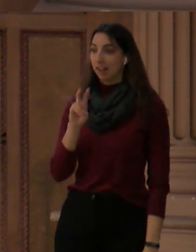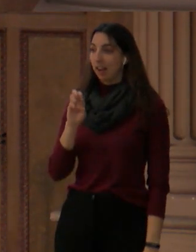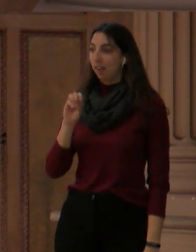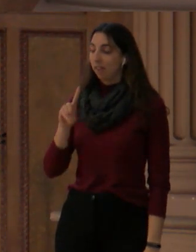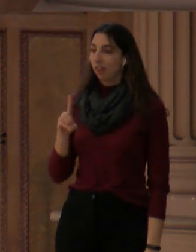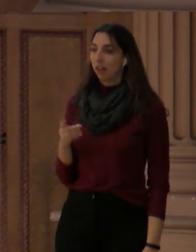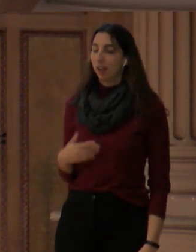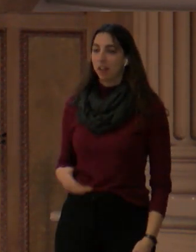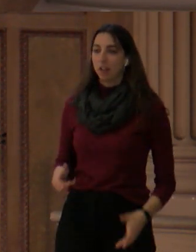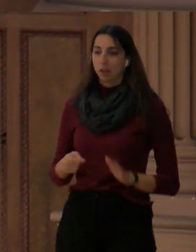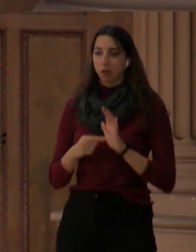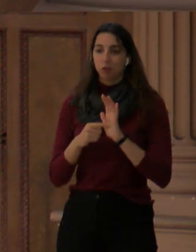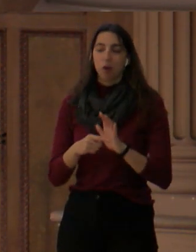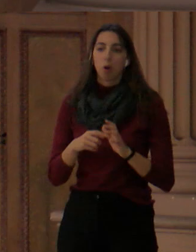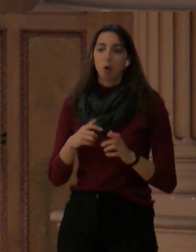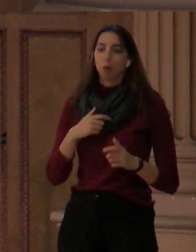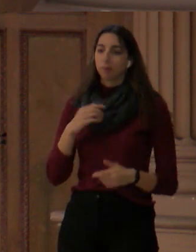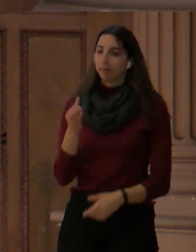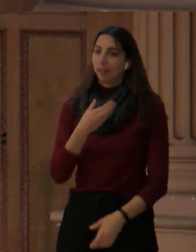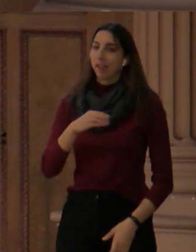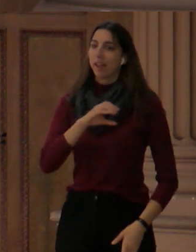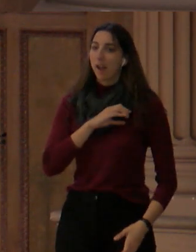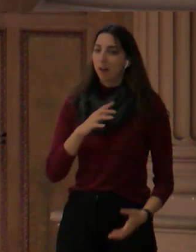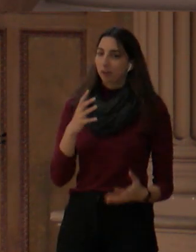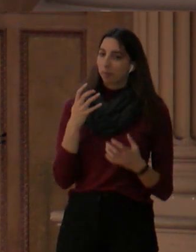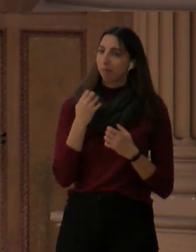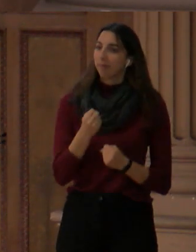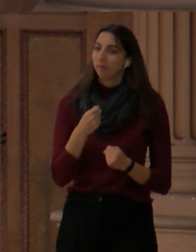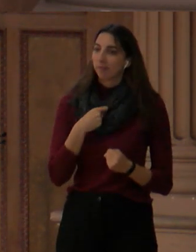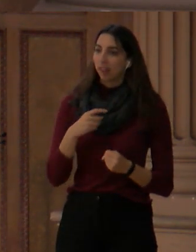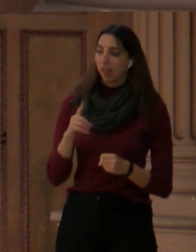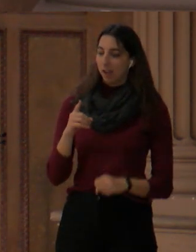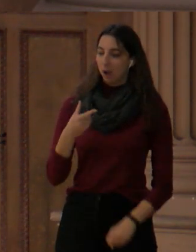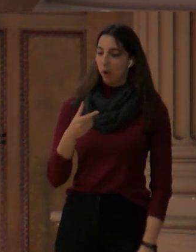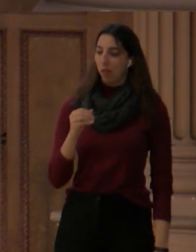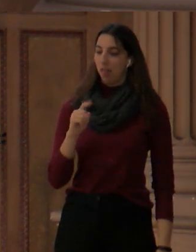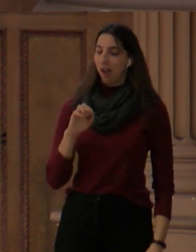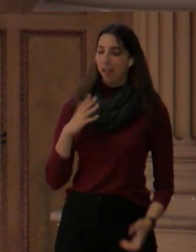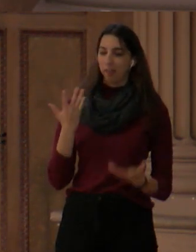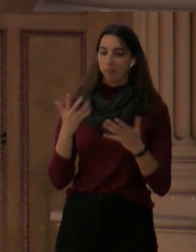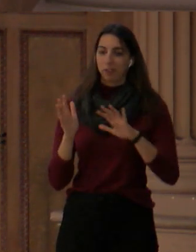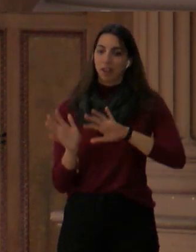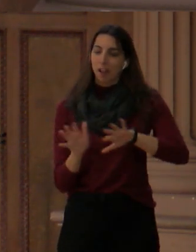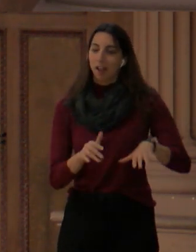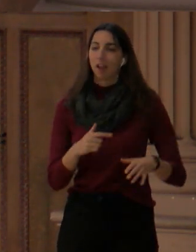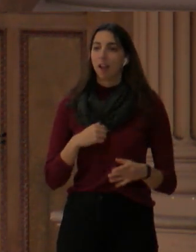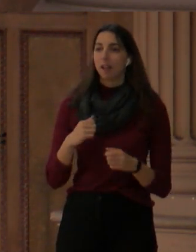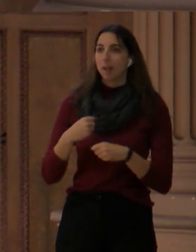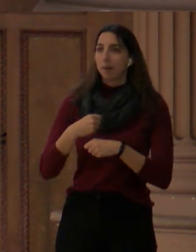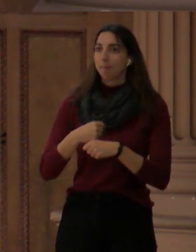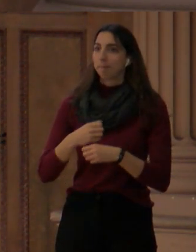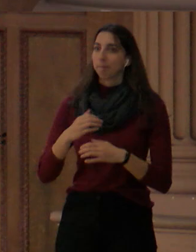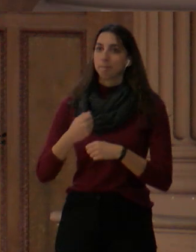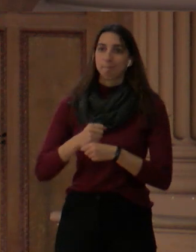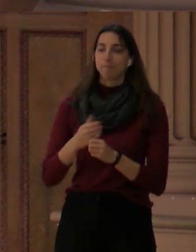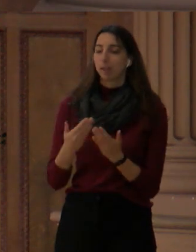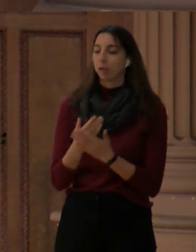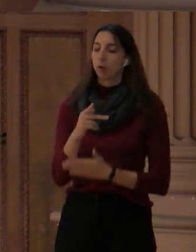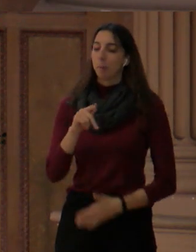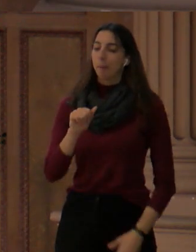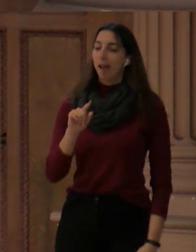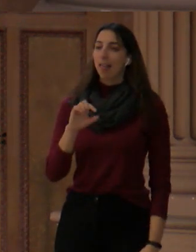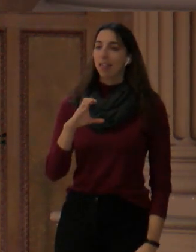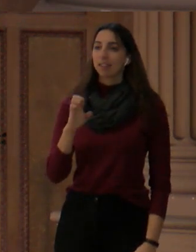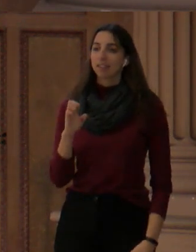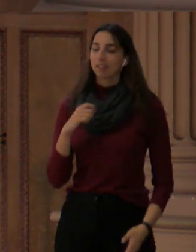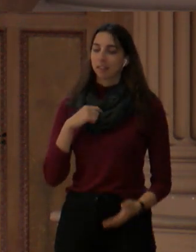huge character, huge courage. He establishes the capital city of Jerusalem. He builds a palace there. He defeats their enemies. He writes